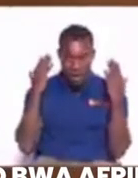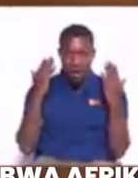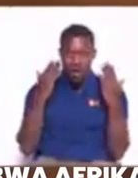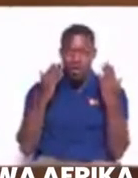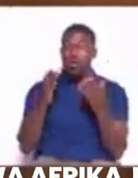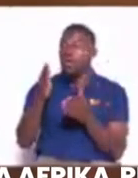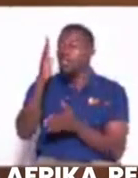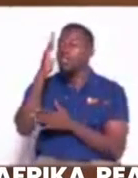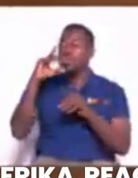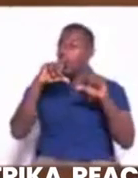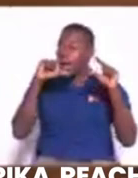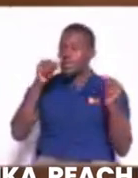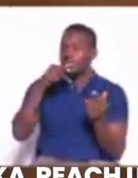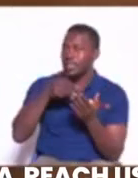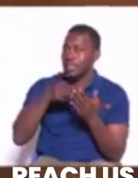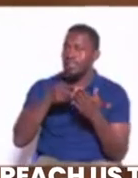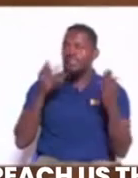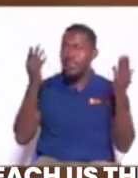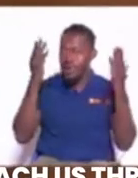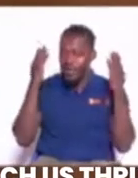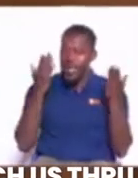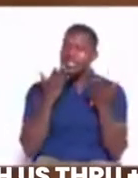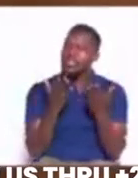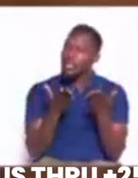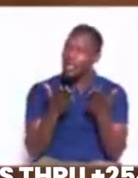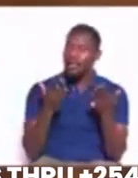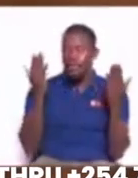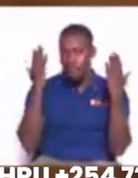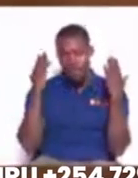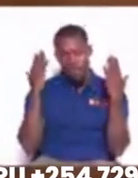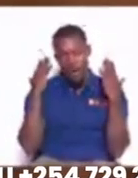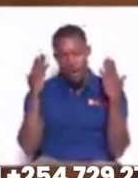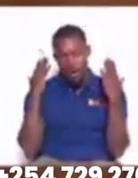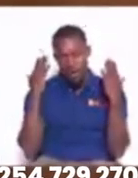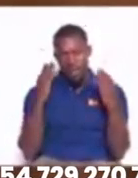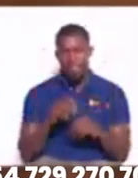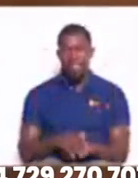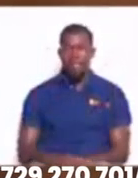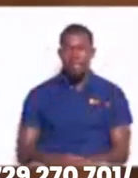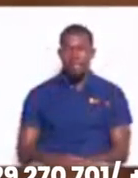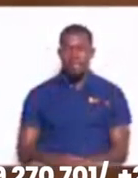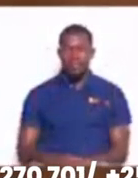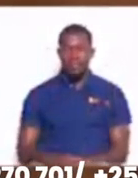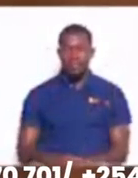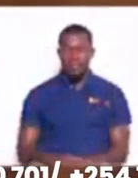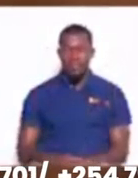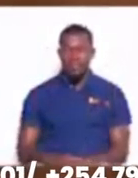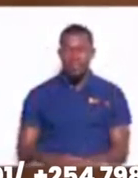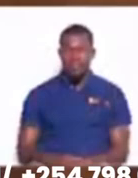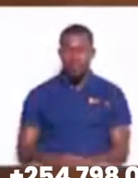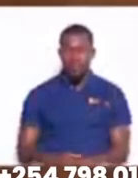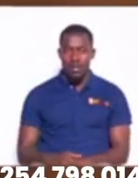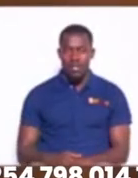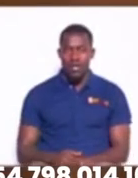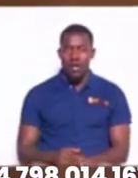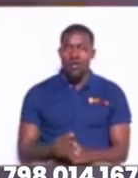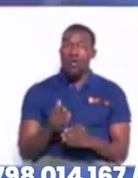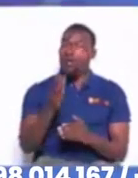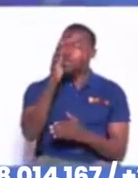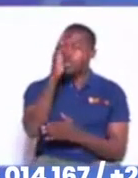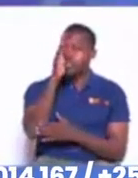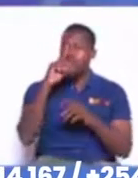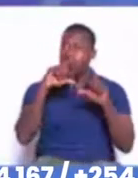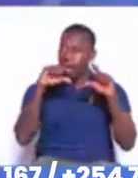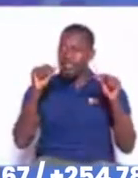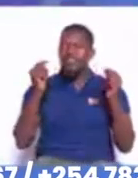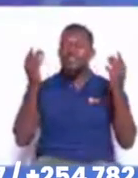He has commanded his covenant for how long? How long? All of his precepts are forever. His covenant between